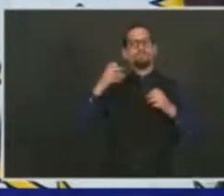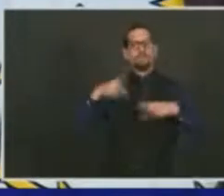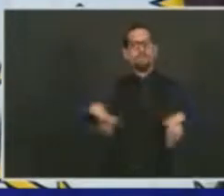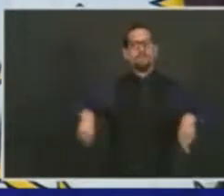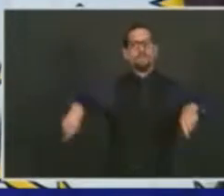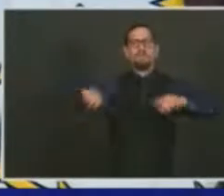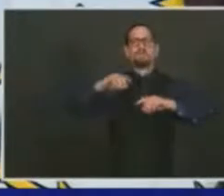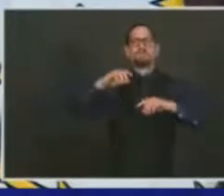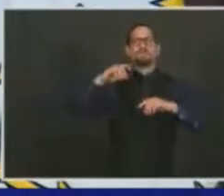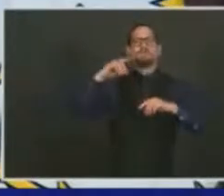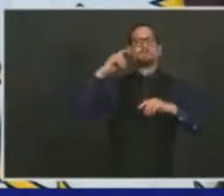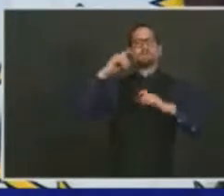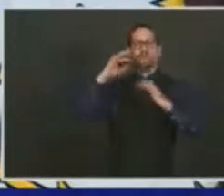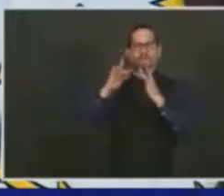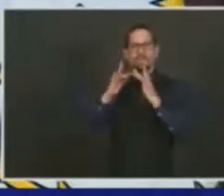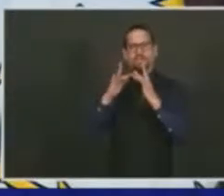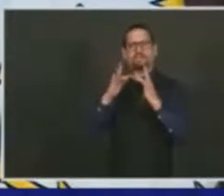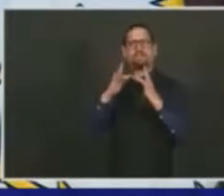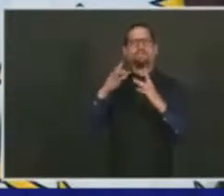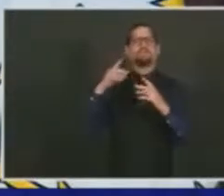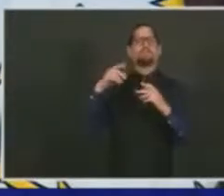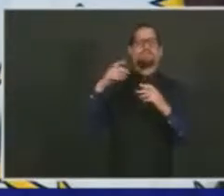too many contacts.